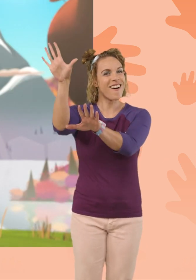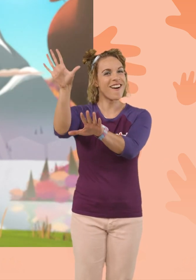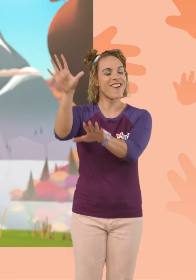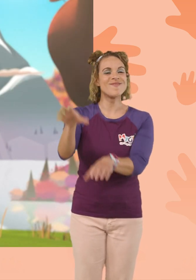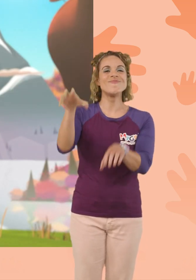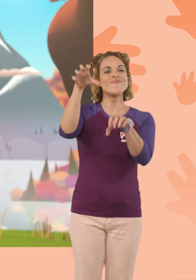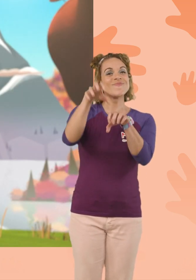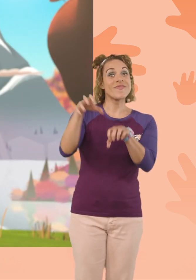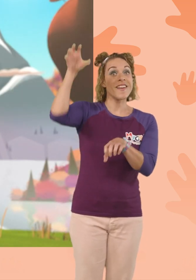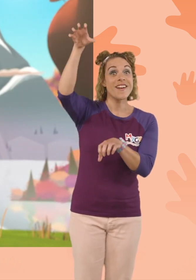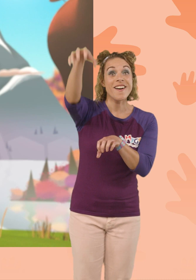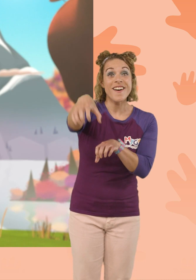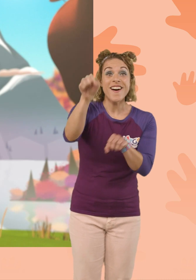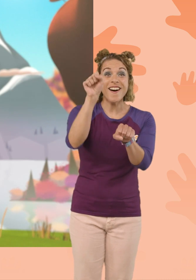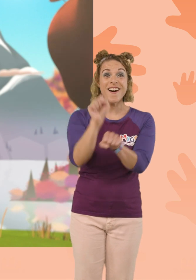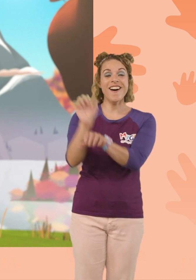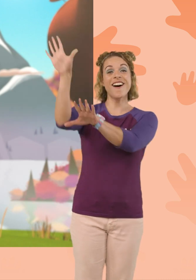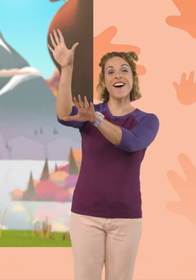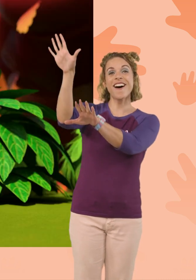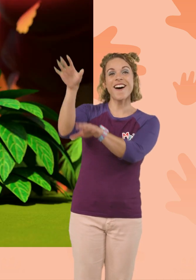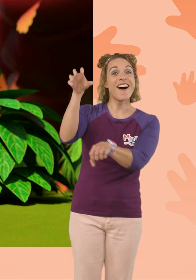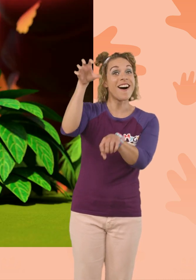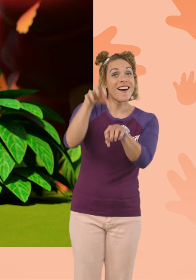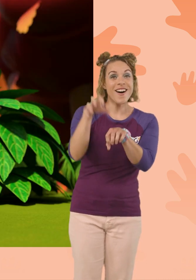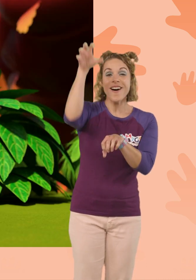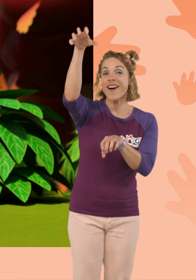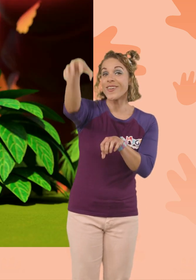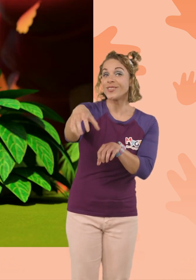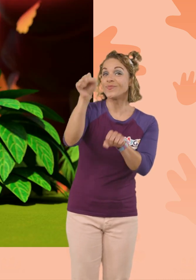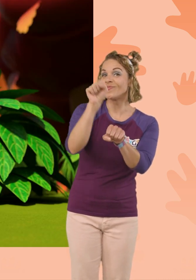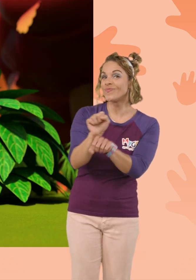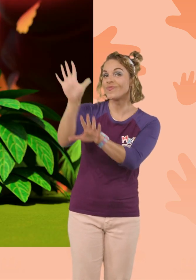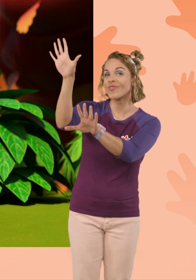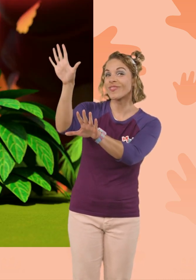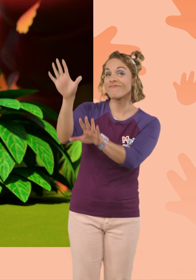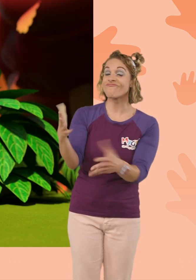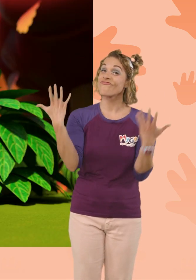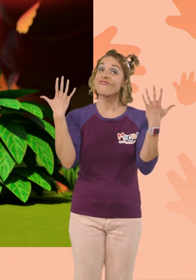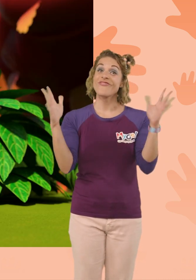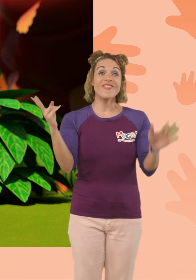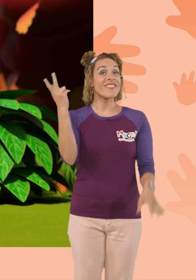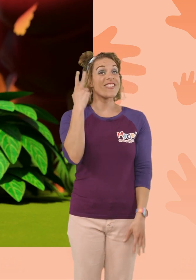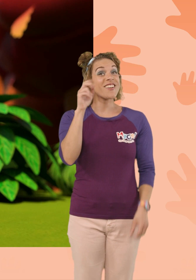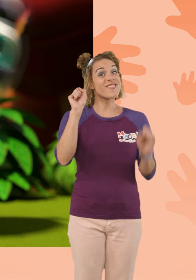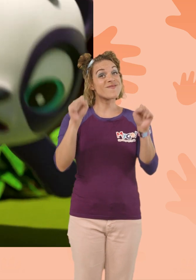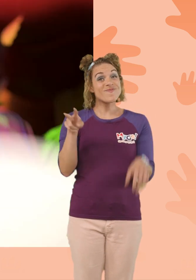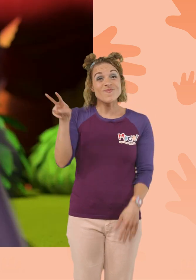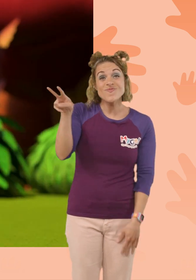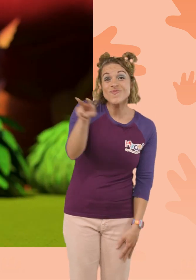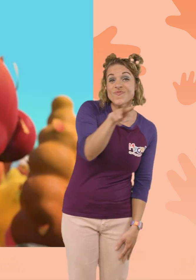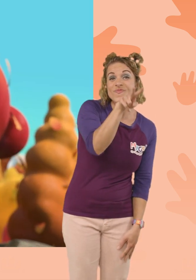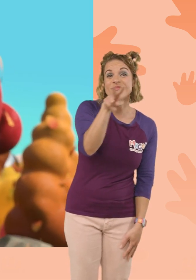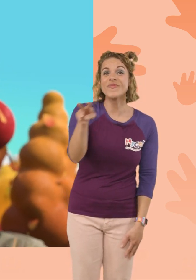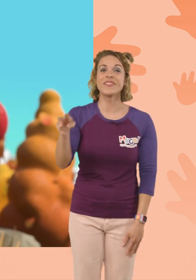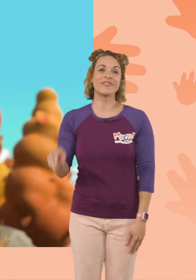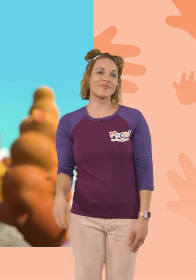of the mountain, the other side of the mountain, the other side of the mountain was all that she could